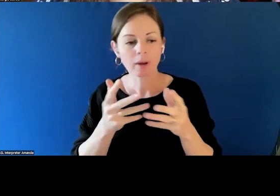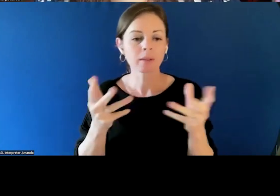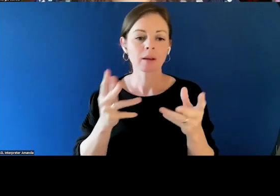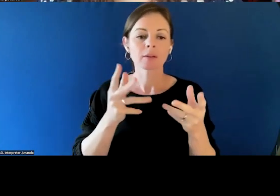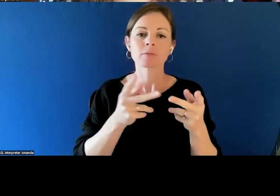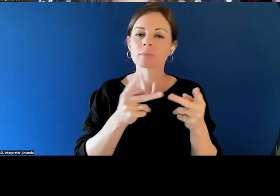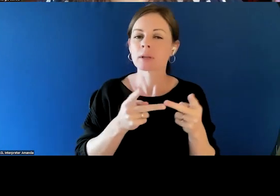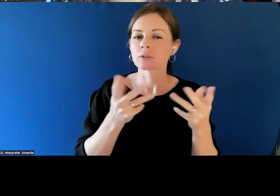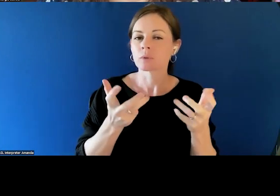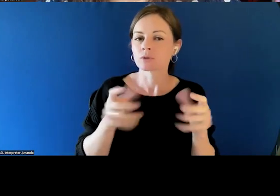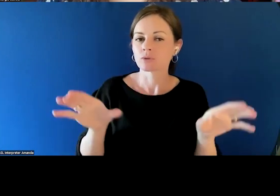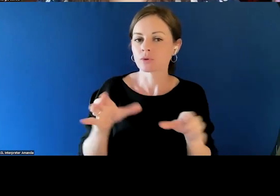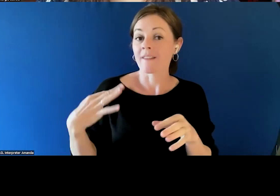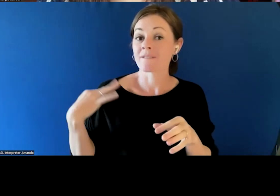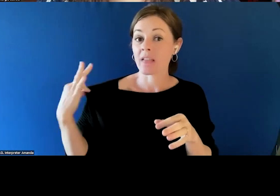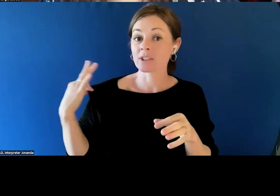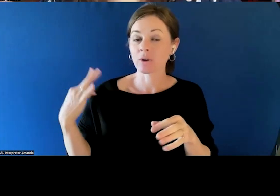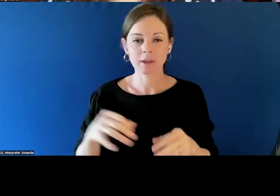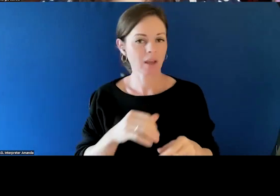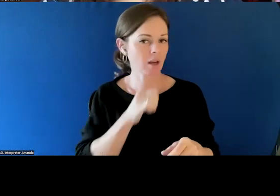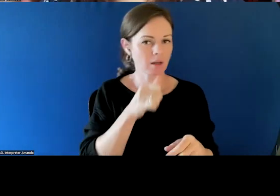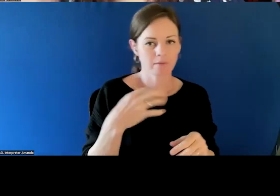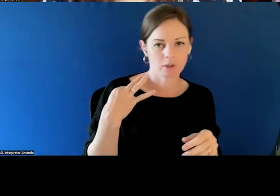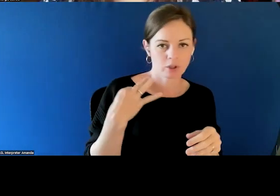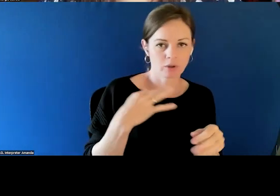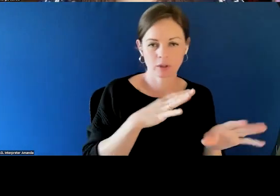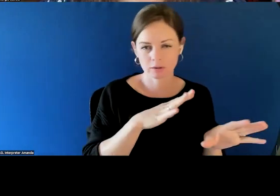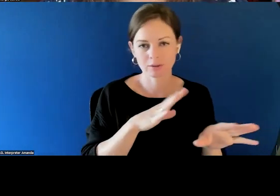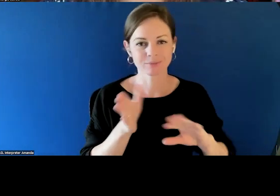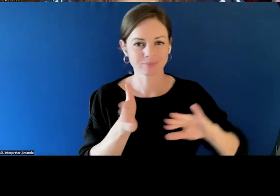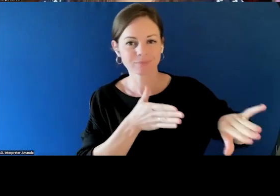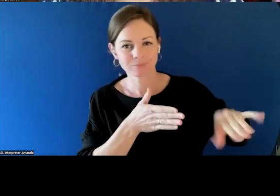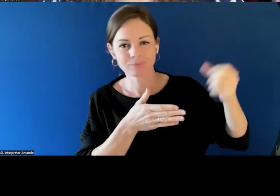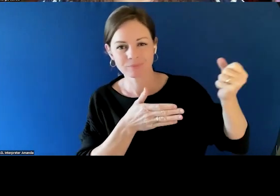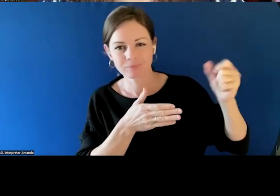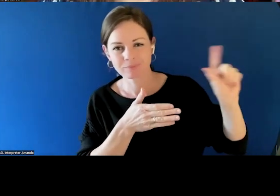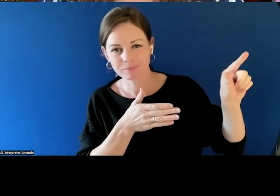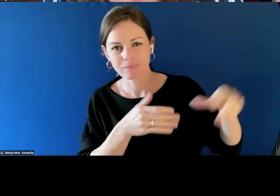do voluntary and not the involuntary population, which I'll talk about later in the data corner.